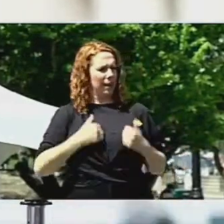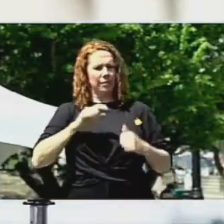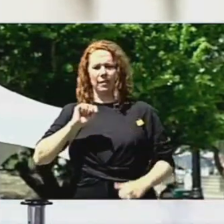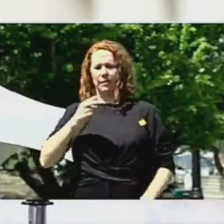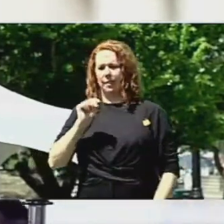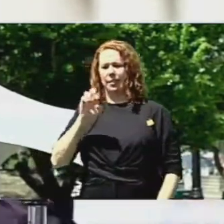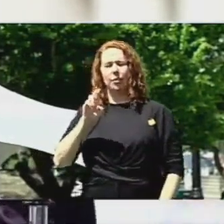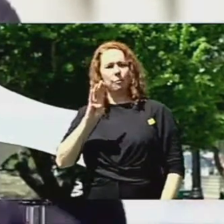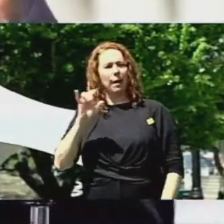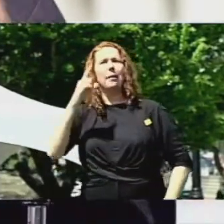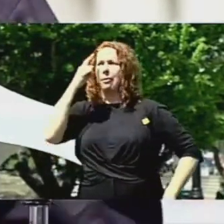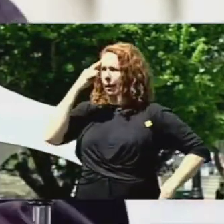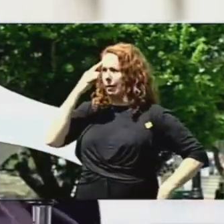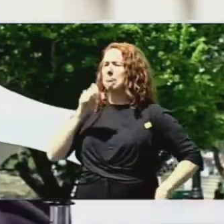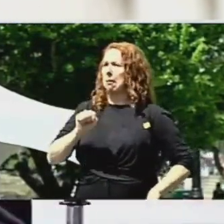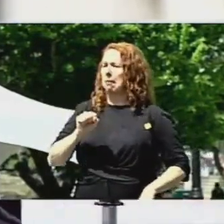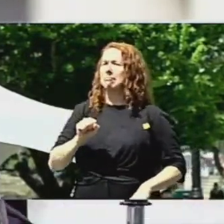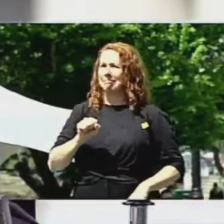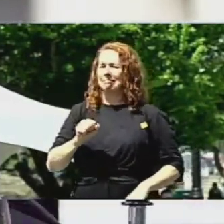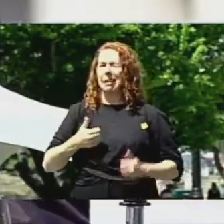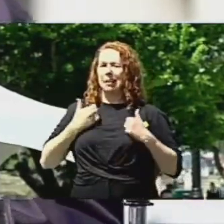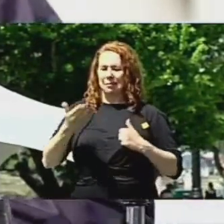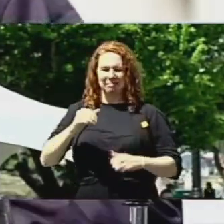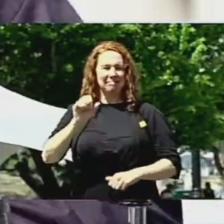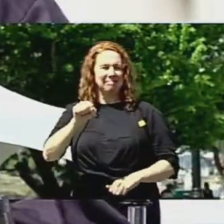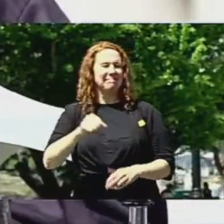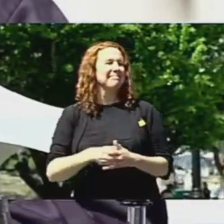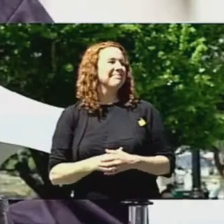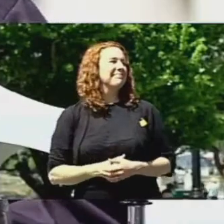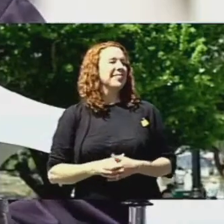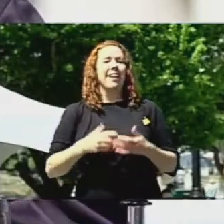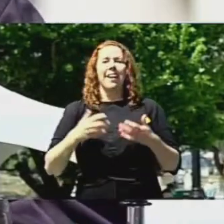too, actually. Sometimes, maybe.